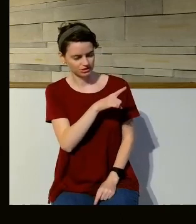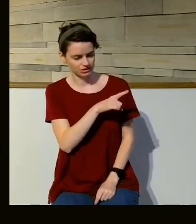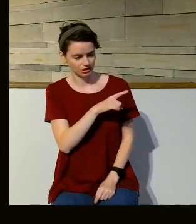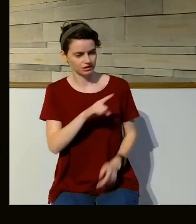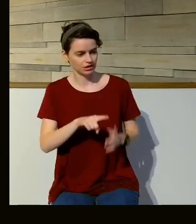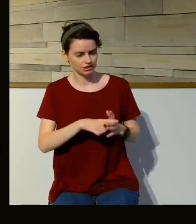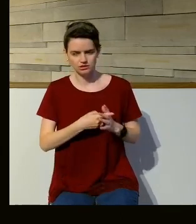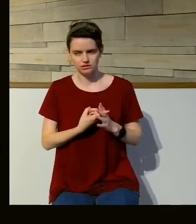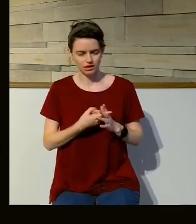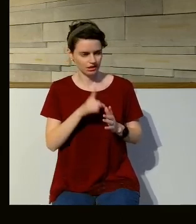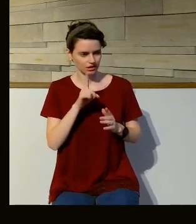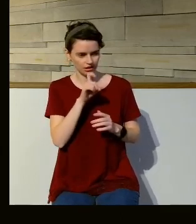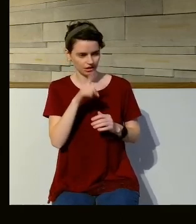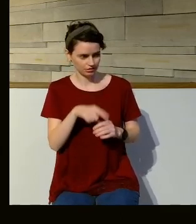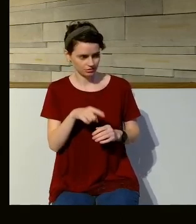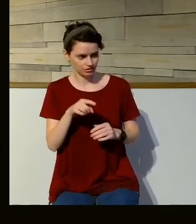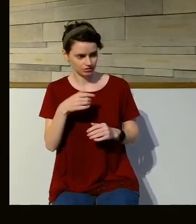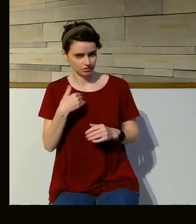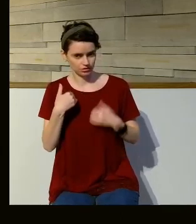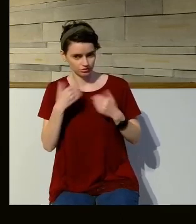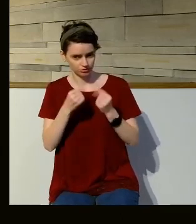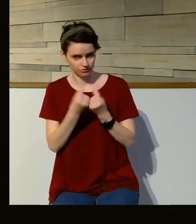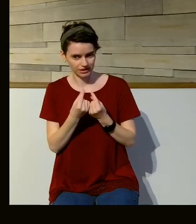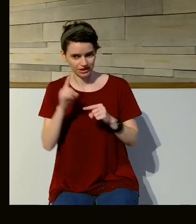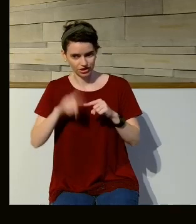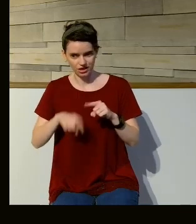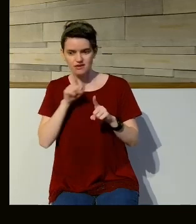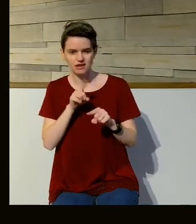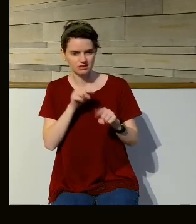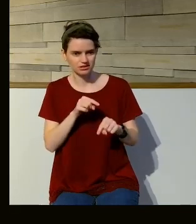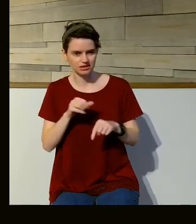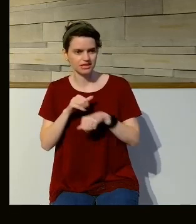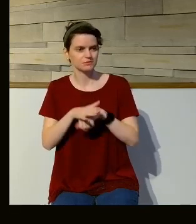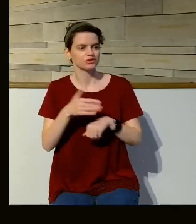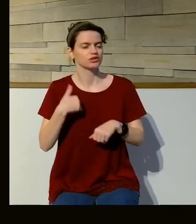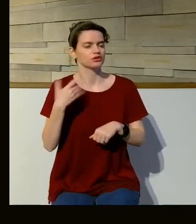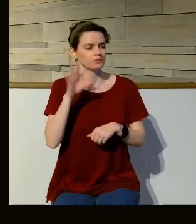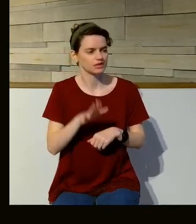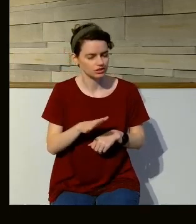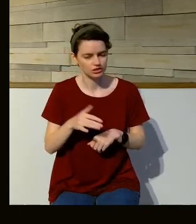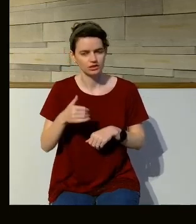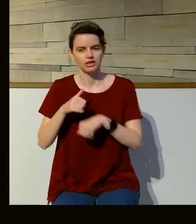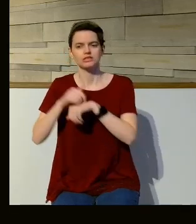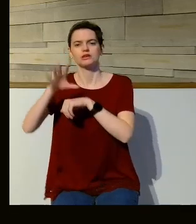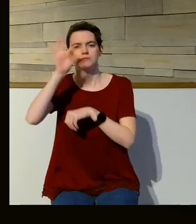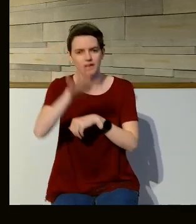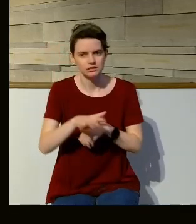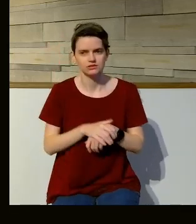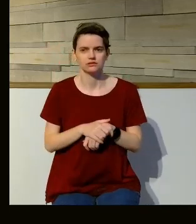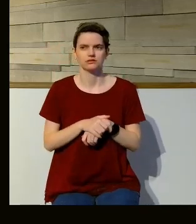as I began to ask these questions to those in my youth group, and they couldn't answer them, they sent me to the youth pastor. And then he sent me to the